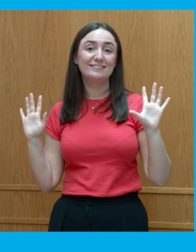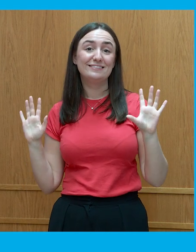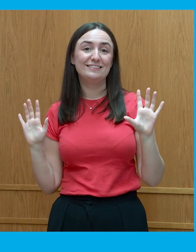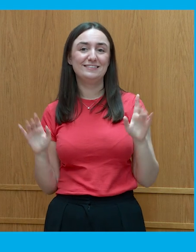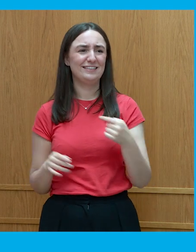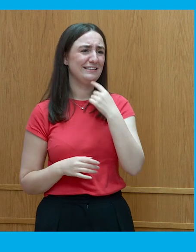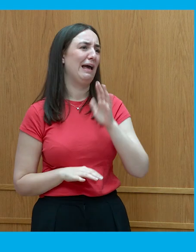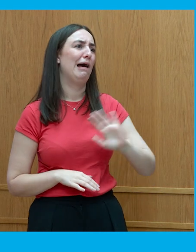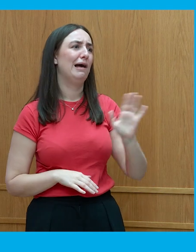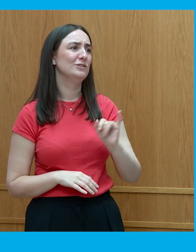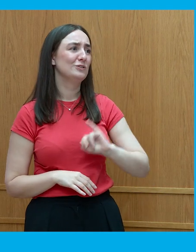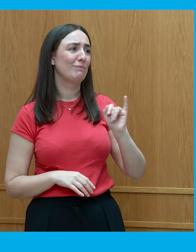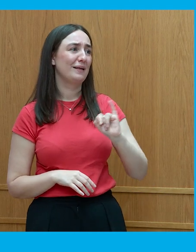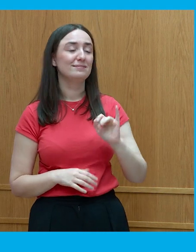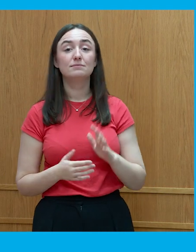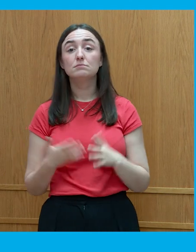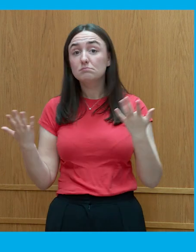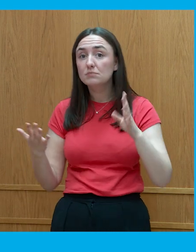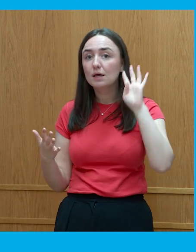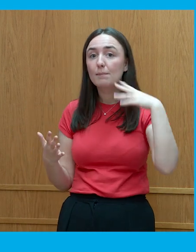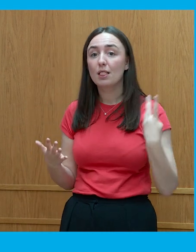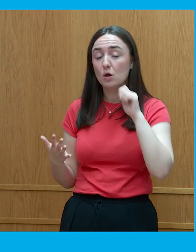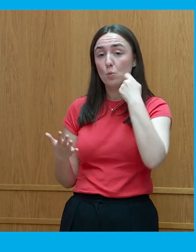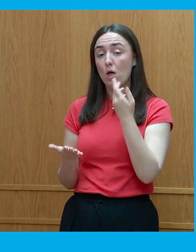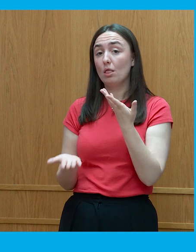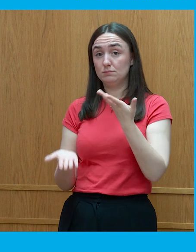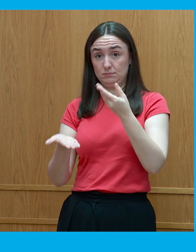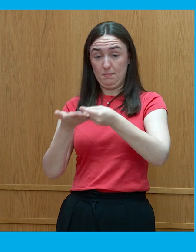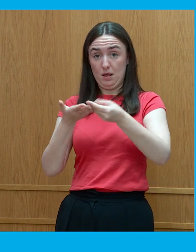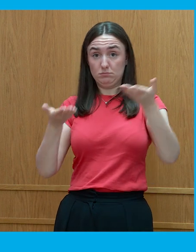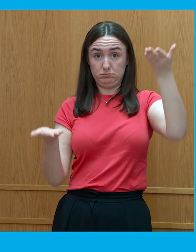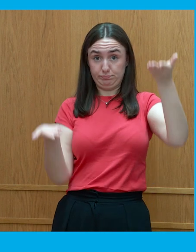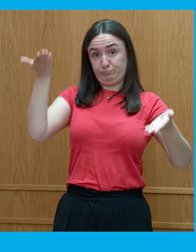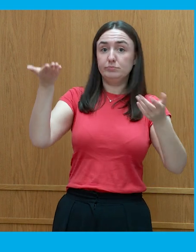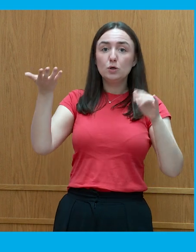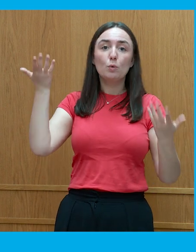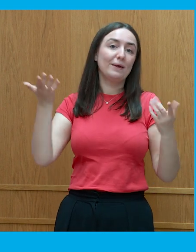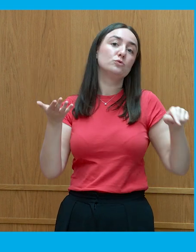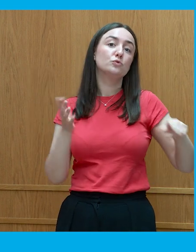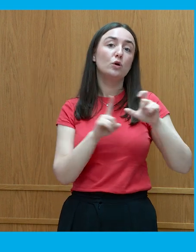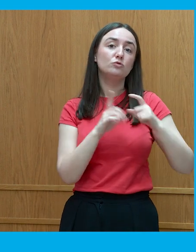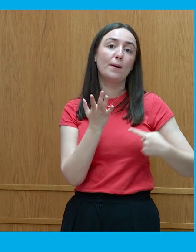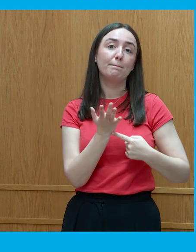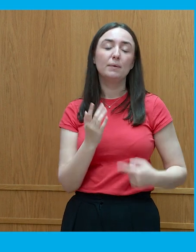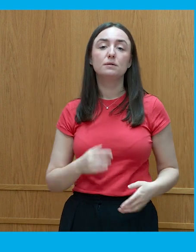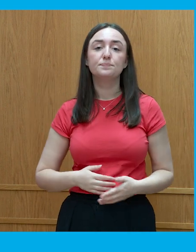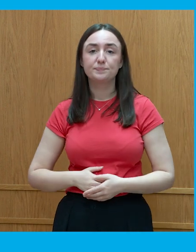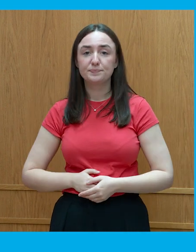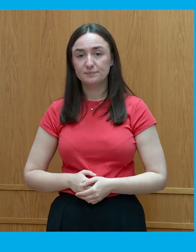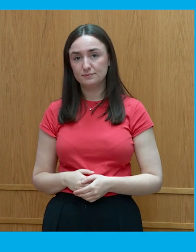But Harris will have a cash advantage over Trump, a fundraising advantage. Sure. Yeah. Sure. Given what you say